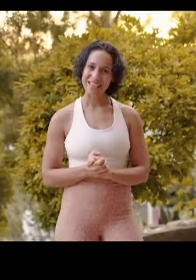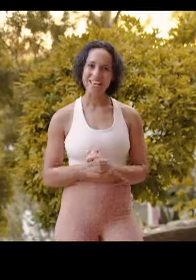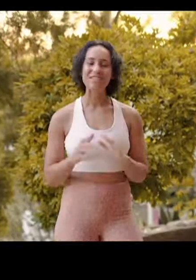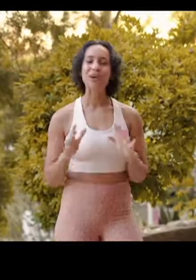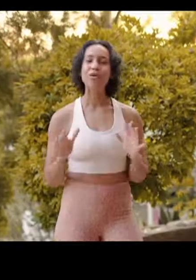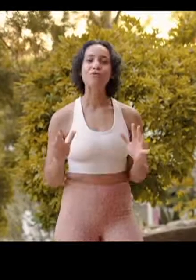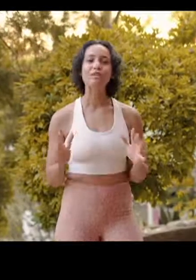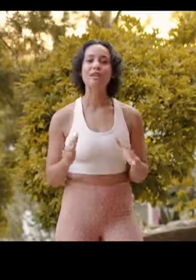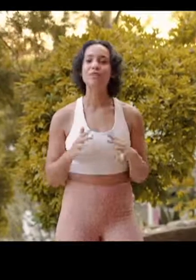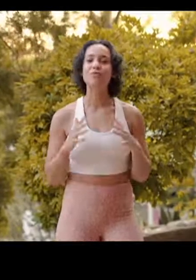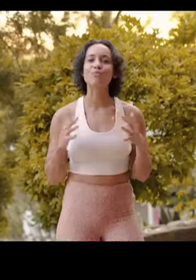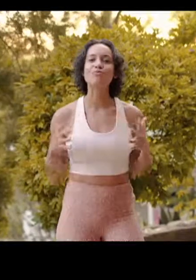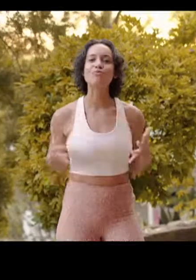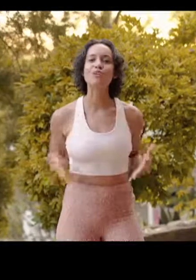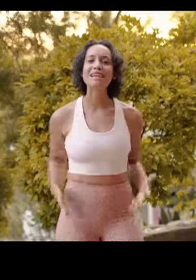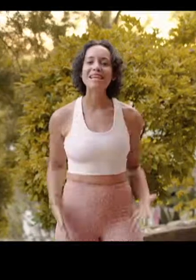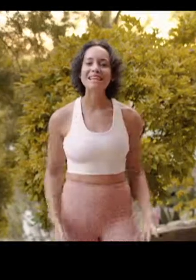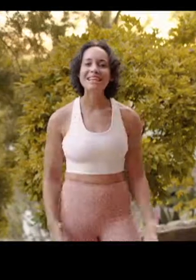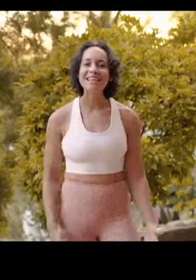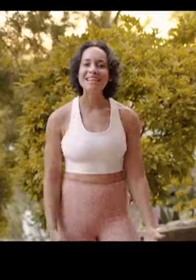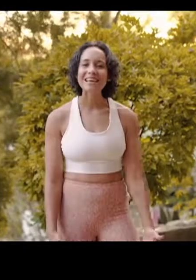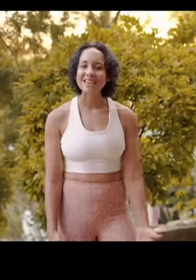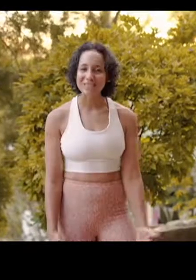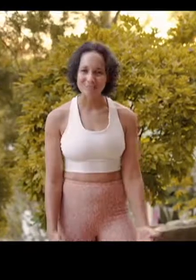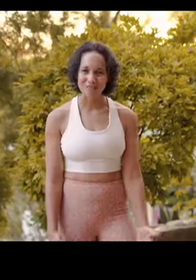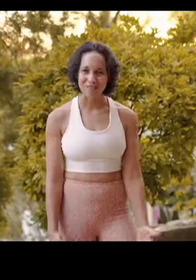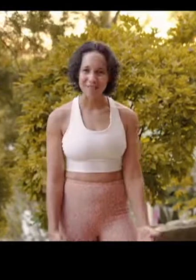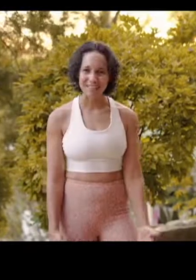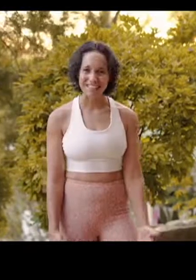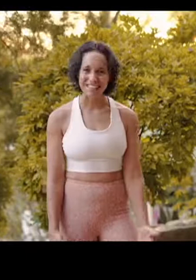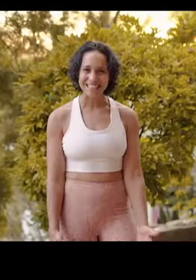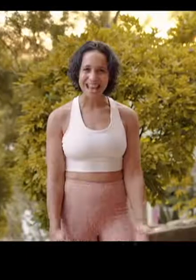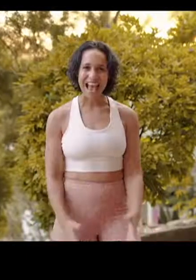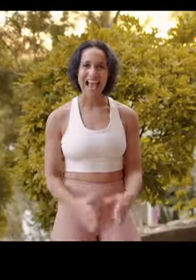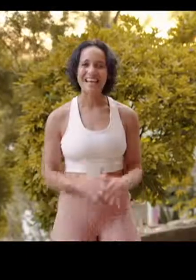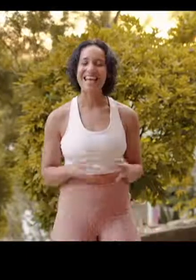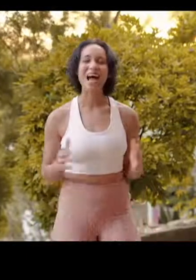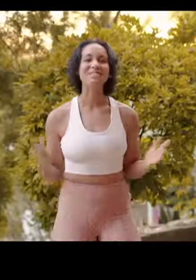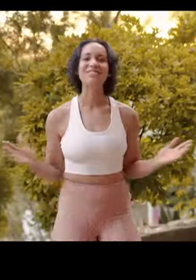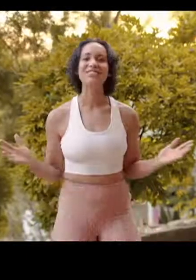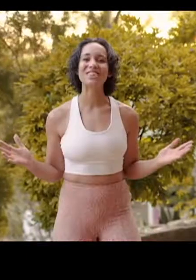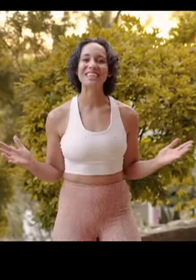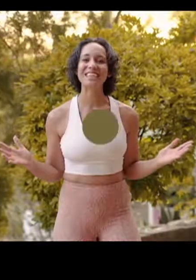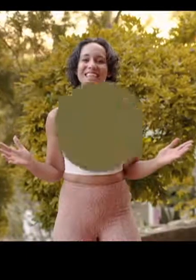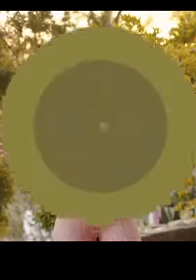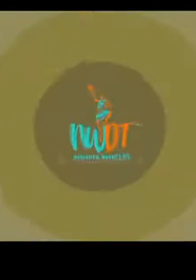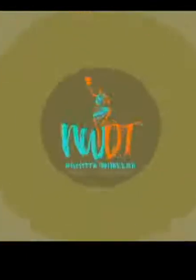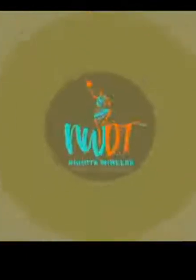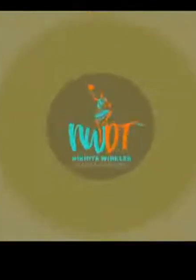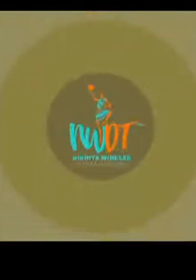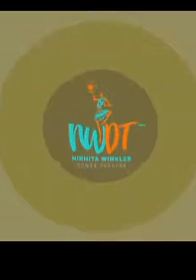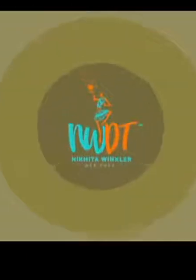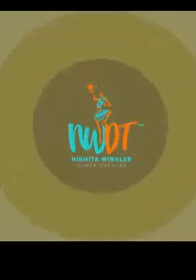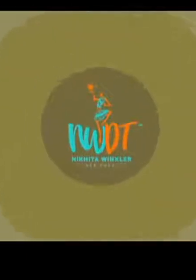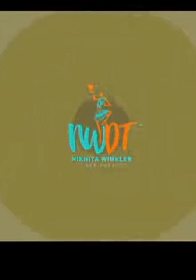joining me. Don't forget to breathe into your feet and happy stretching.